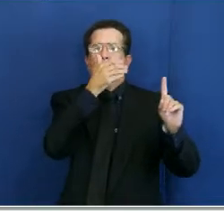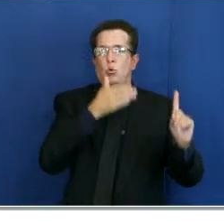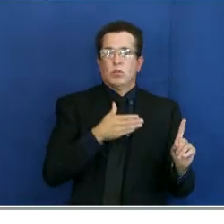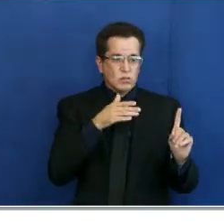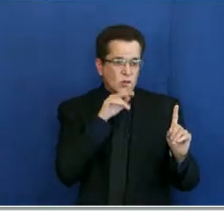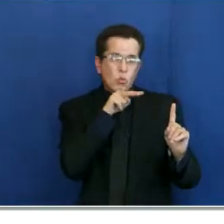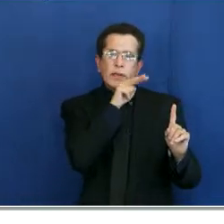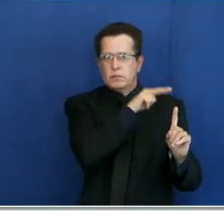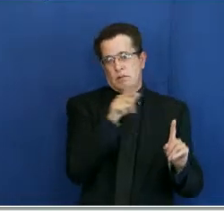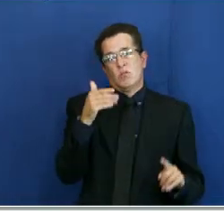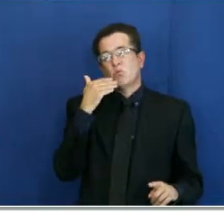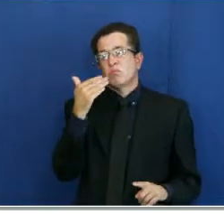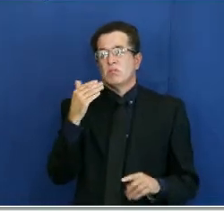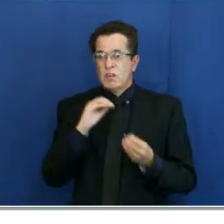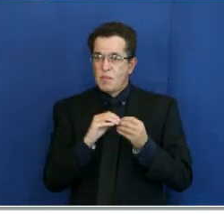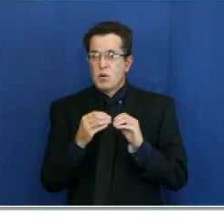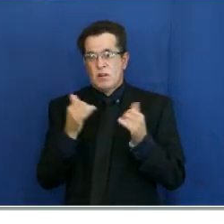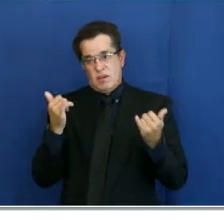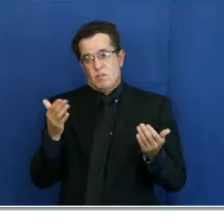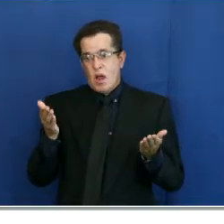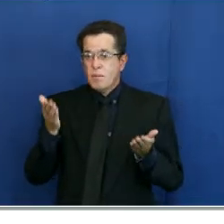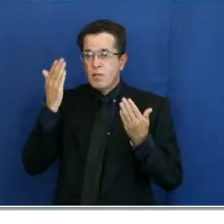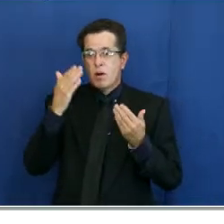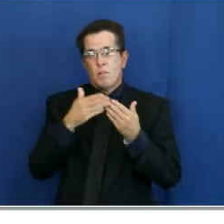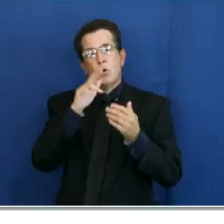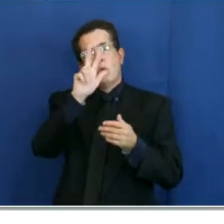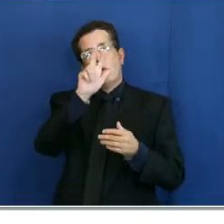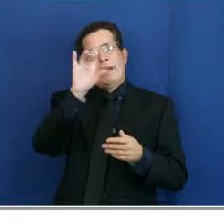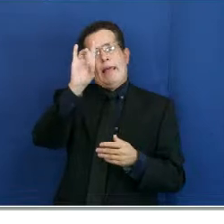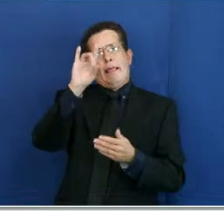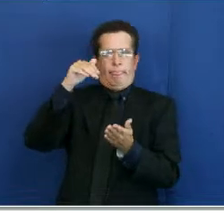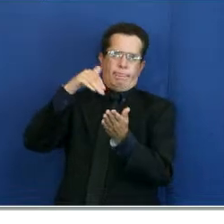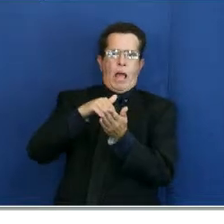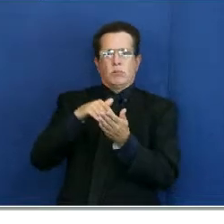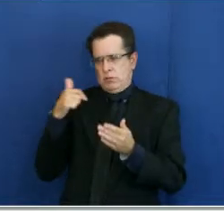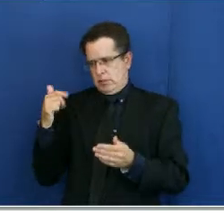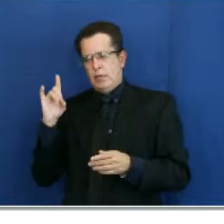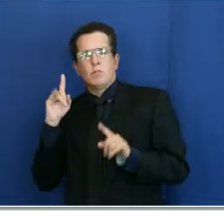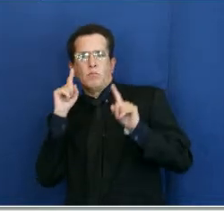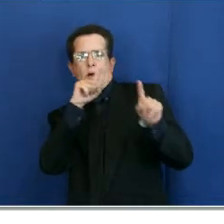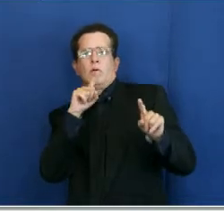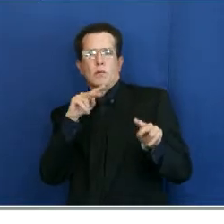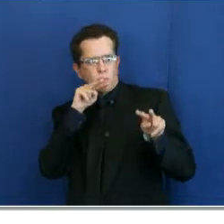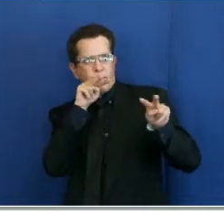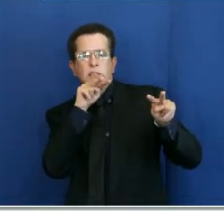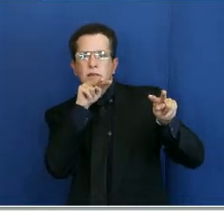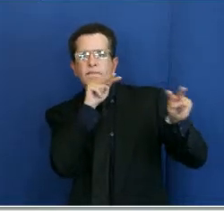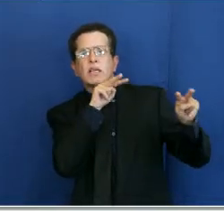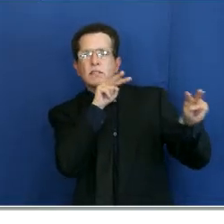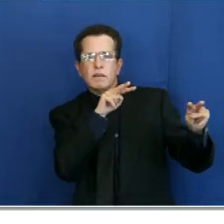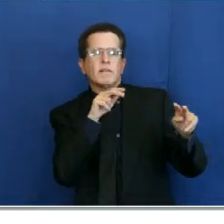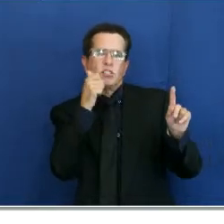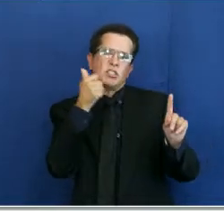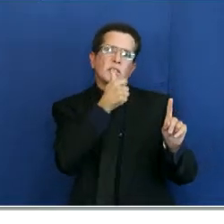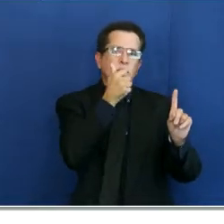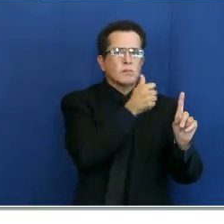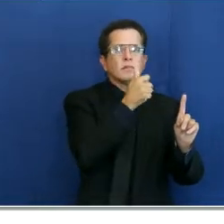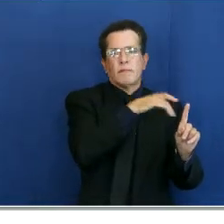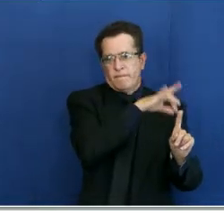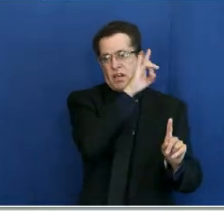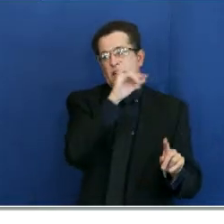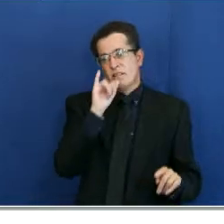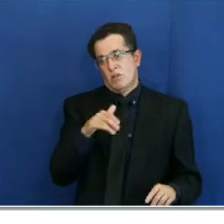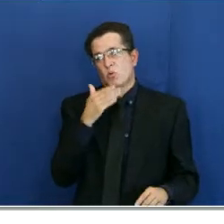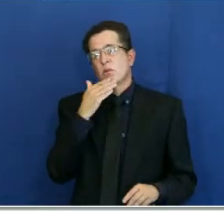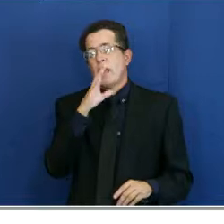with above our metric, and almost 38,000 total case investigations performed, and you can see the treatment numbers there on the other side.